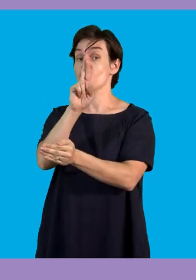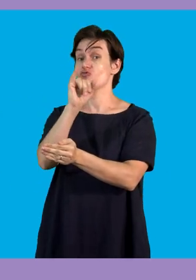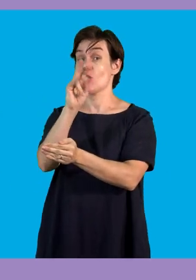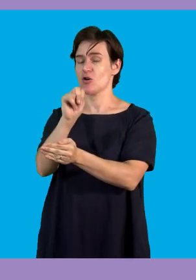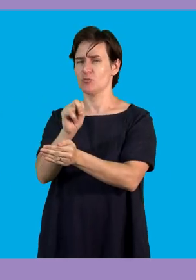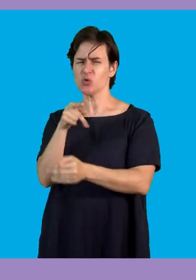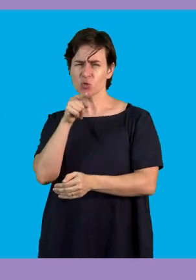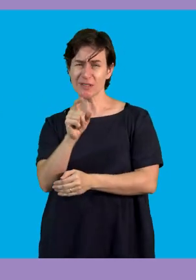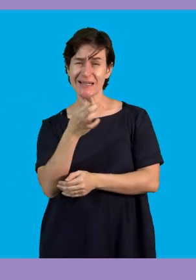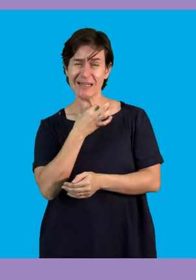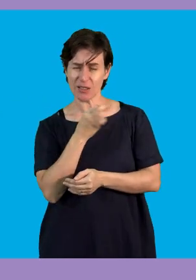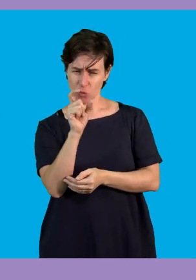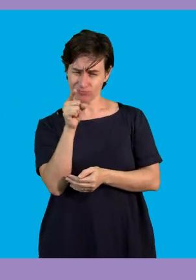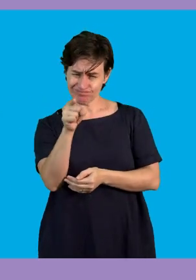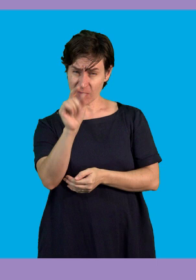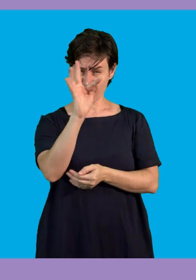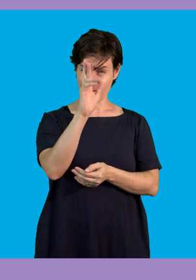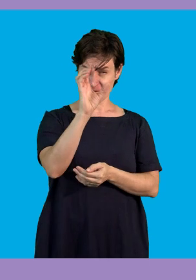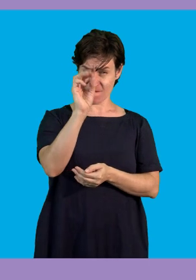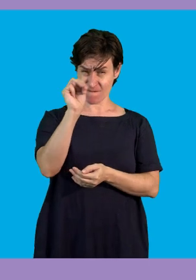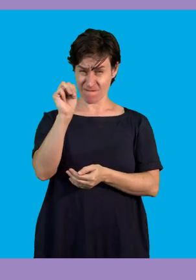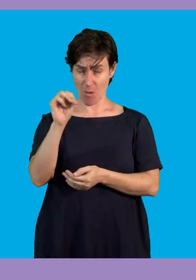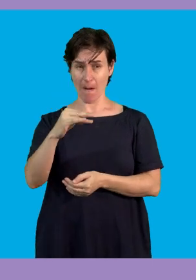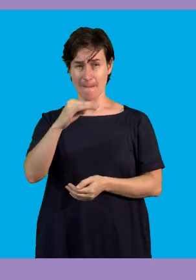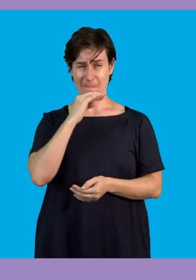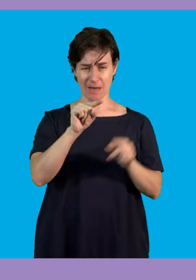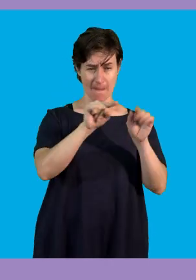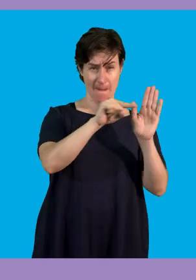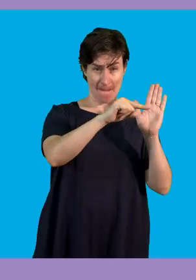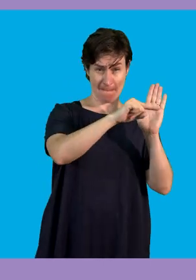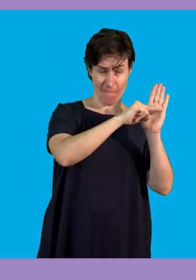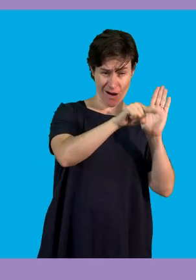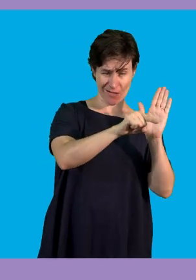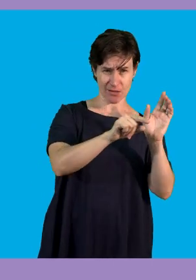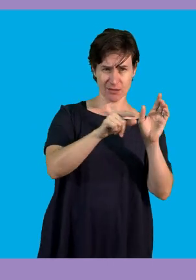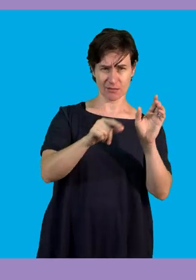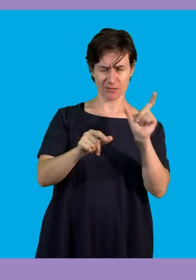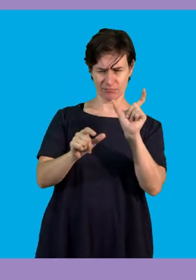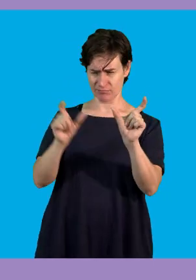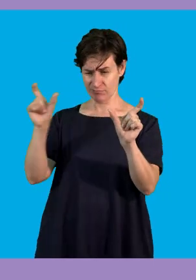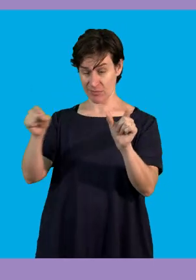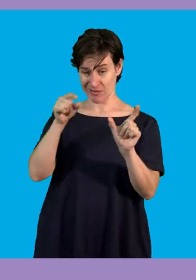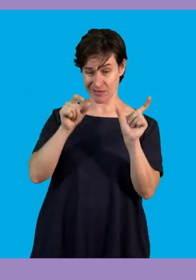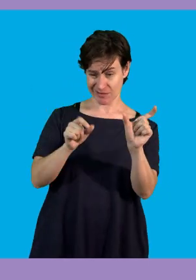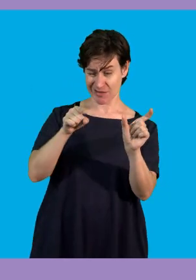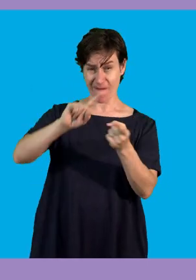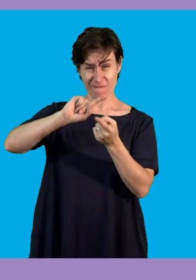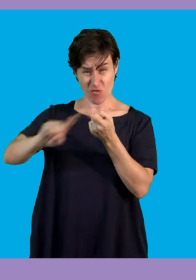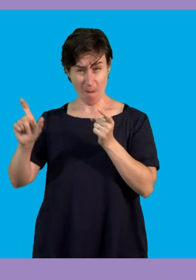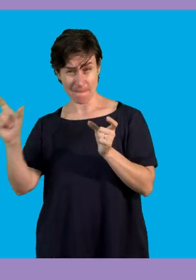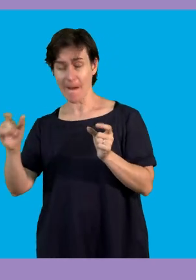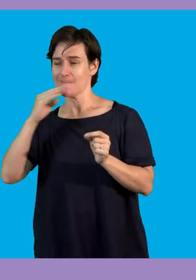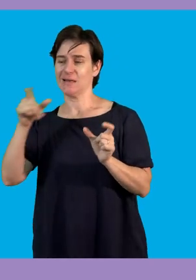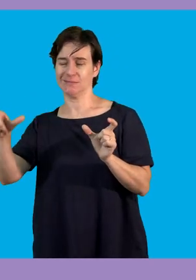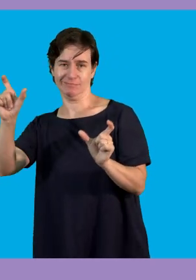key word is from, which means whatever follows the word from must be written first. So our expression